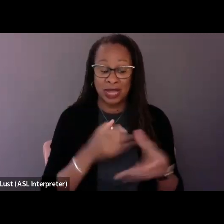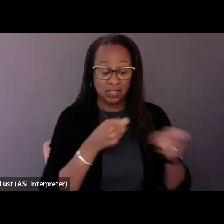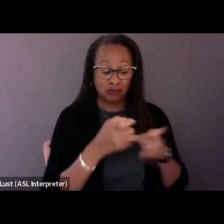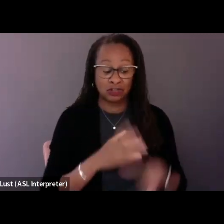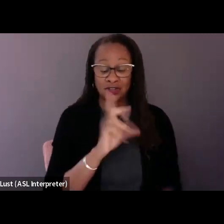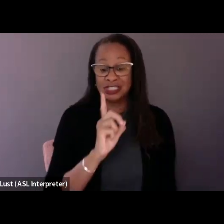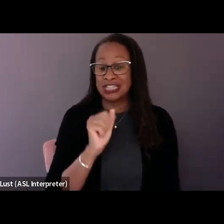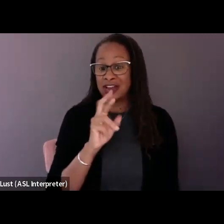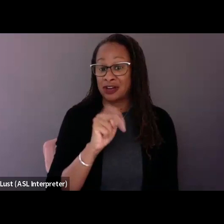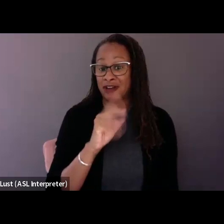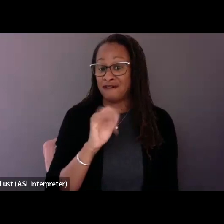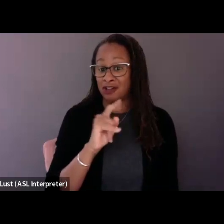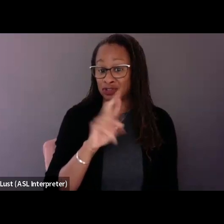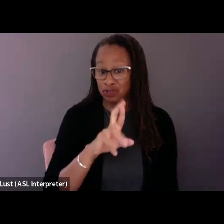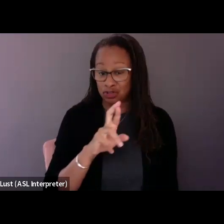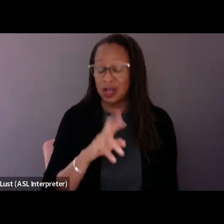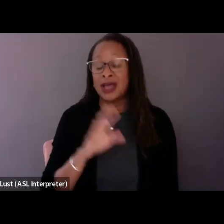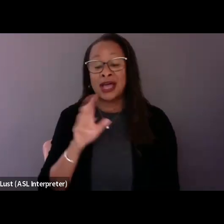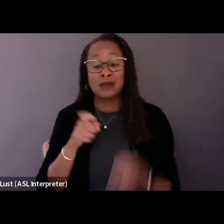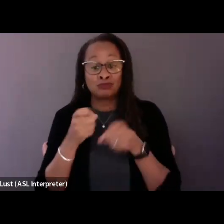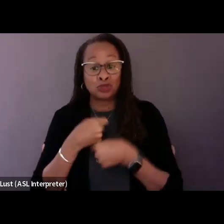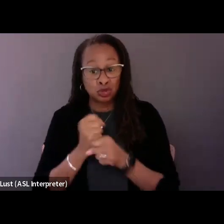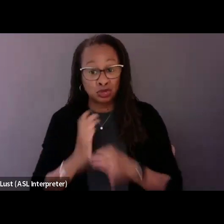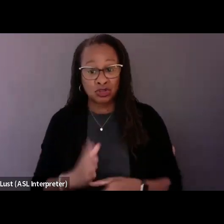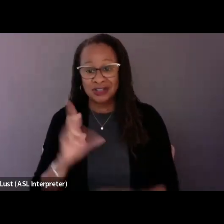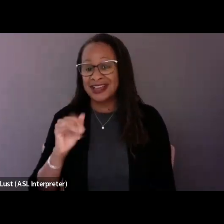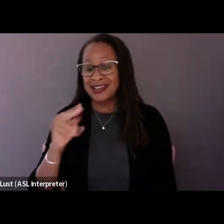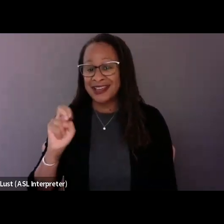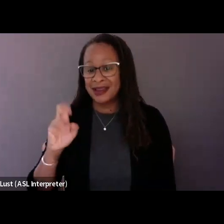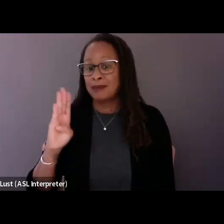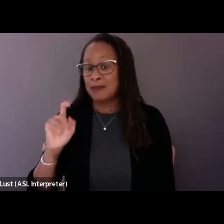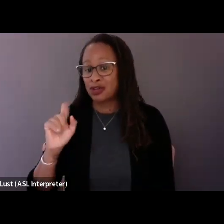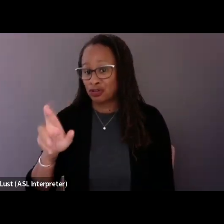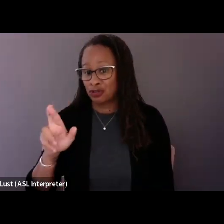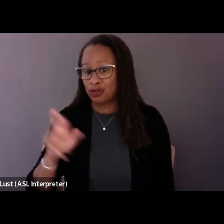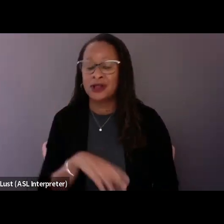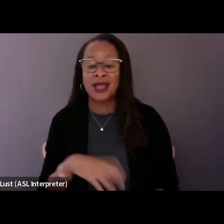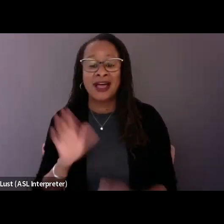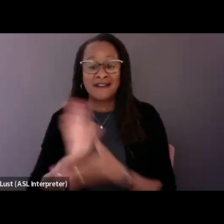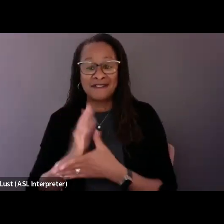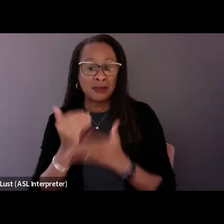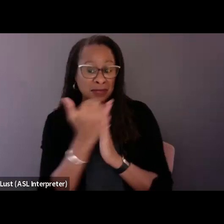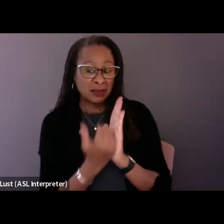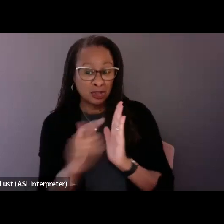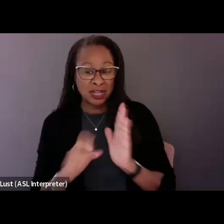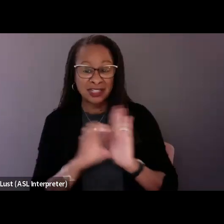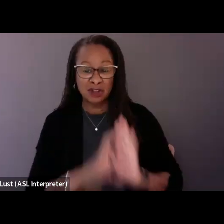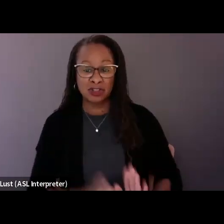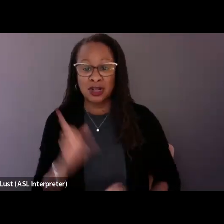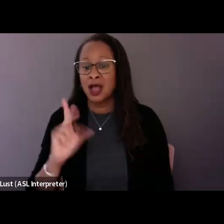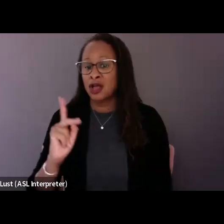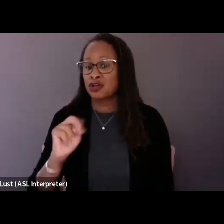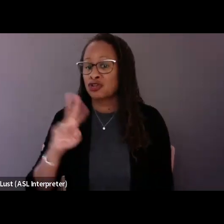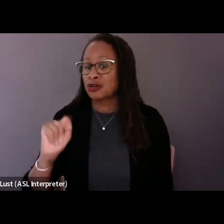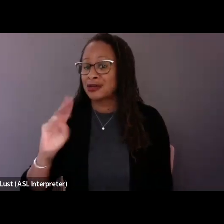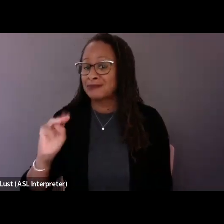Foster, producer Diane Becker, film subject Kurt